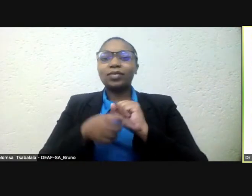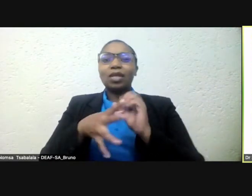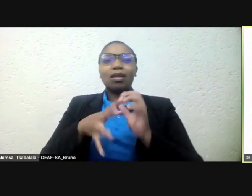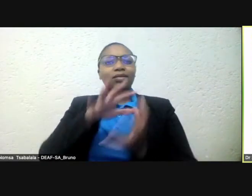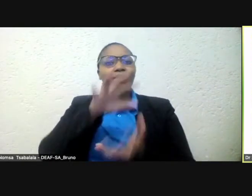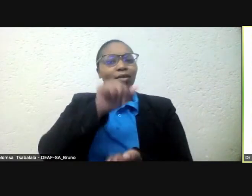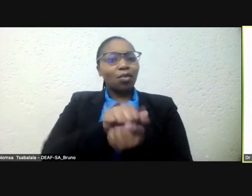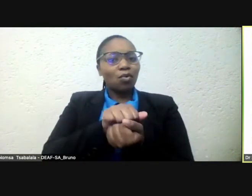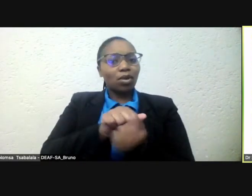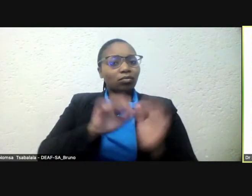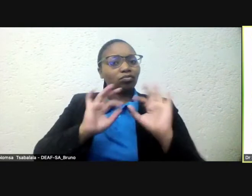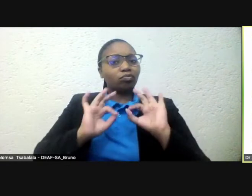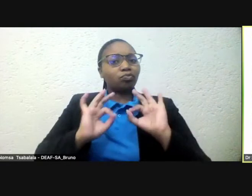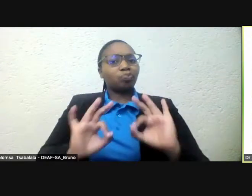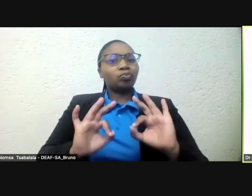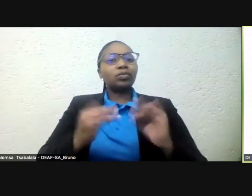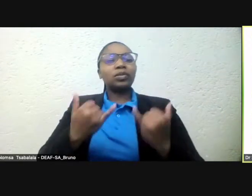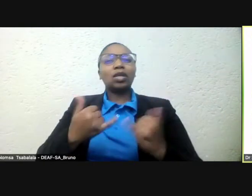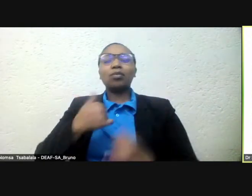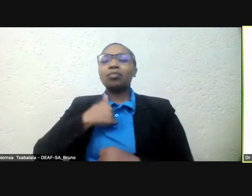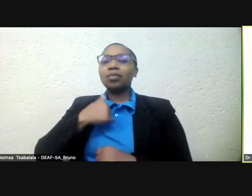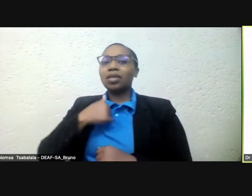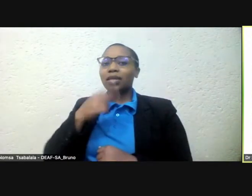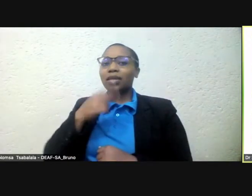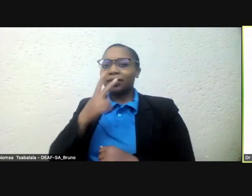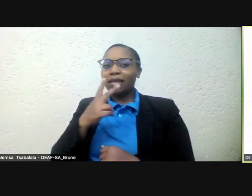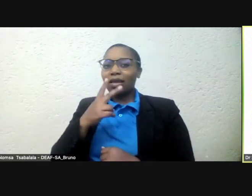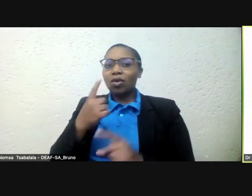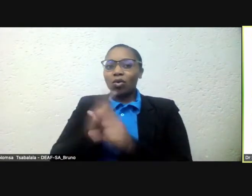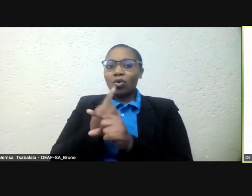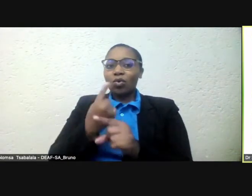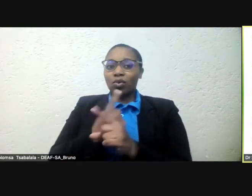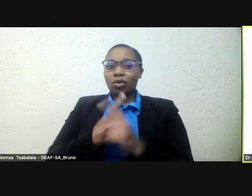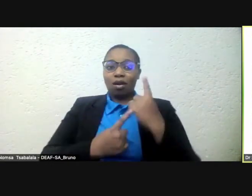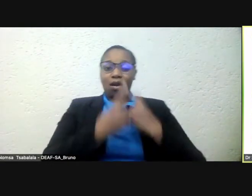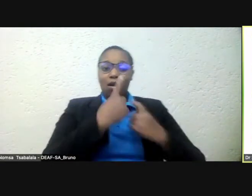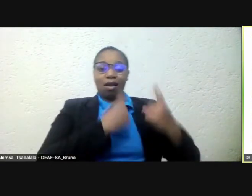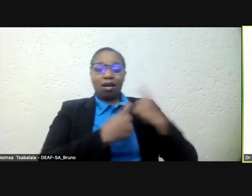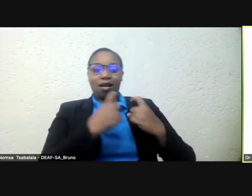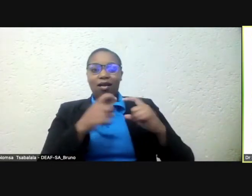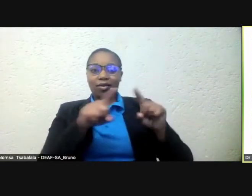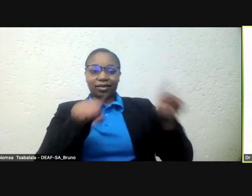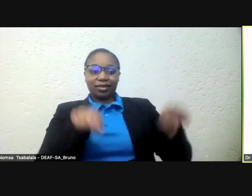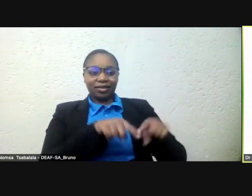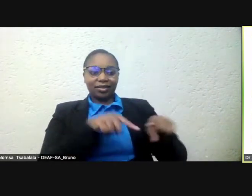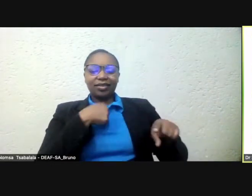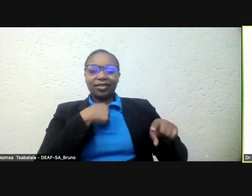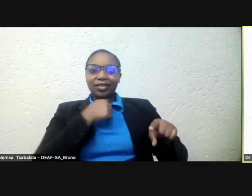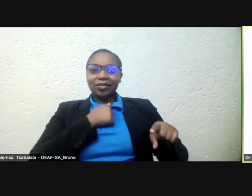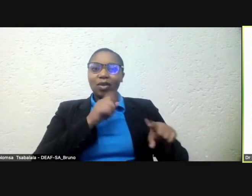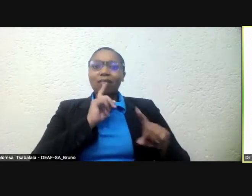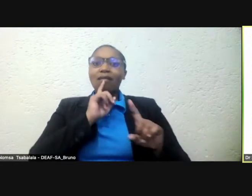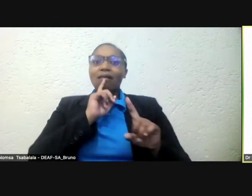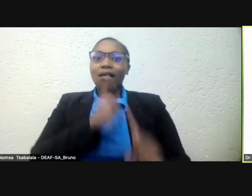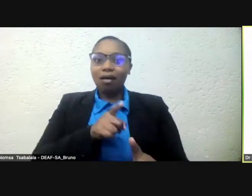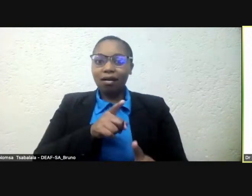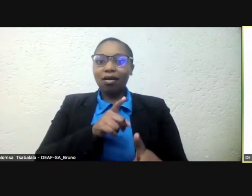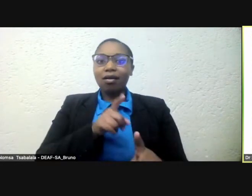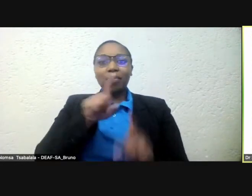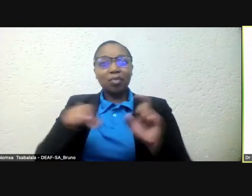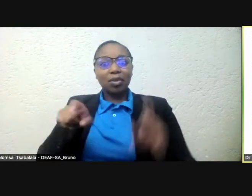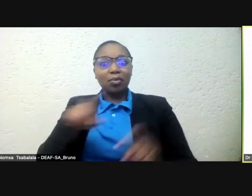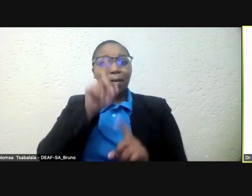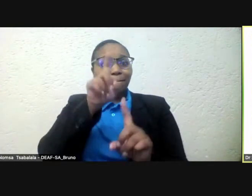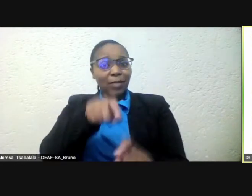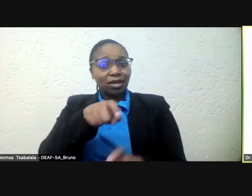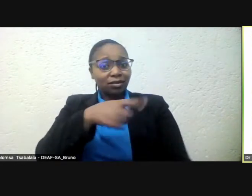been a question that is always on my screen. The issue of mandatory vaccination, the President has put in a task team that's working on